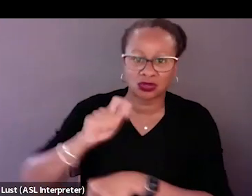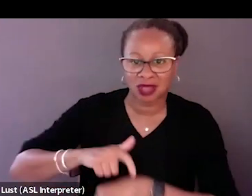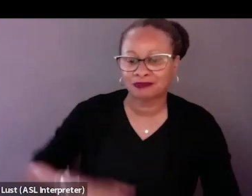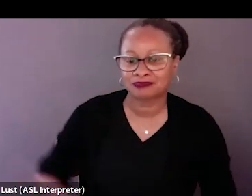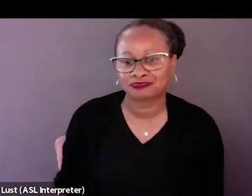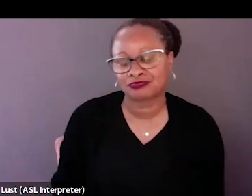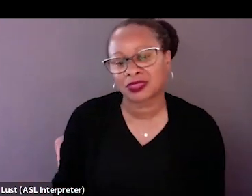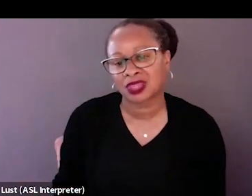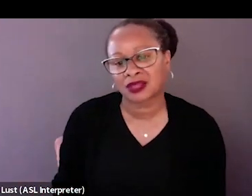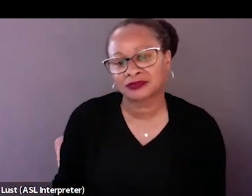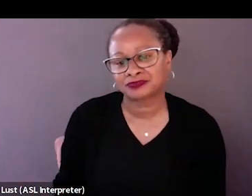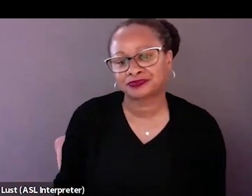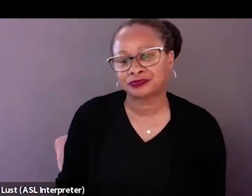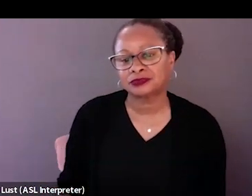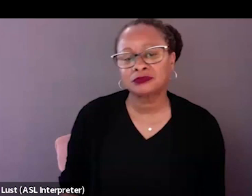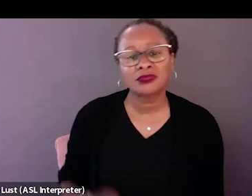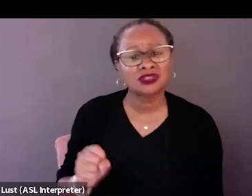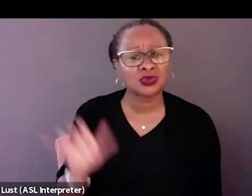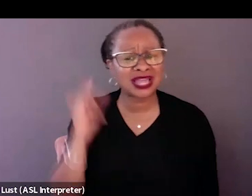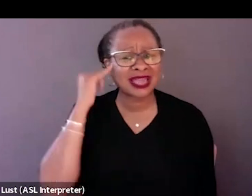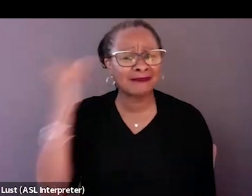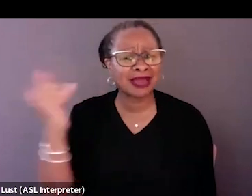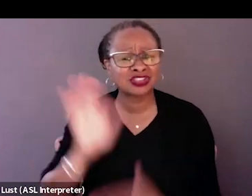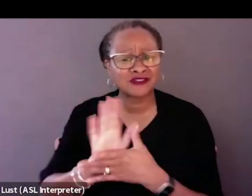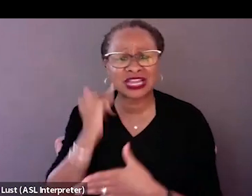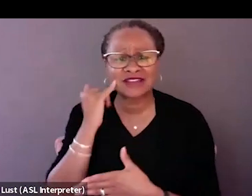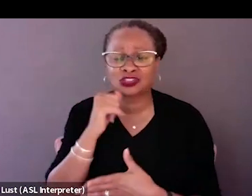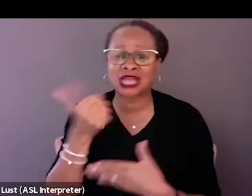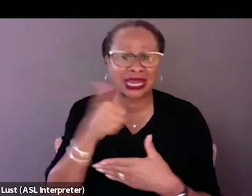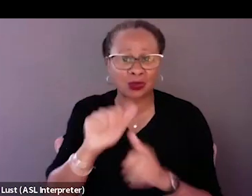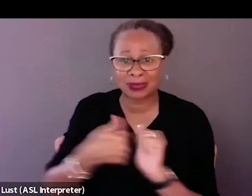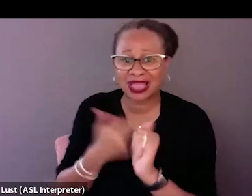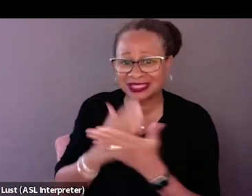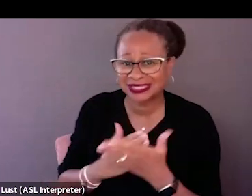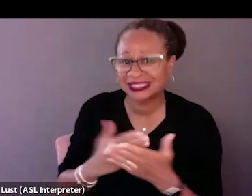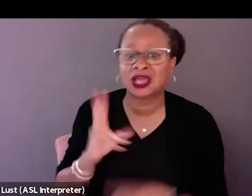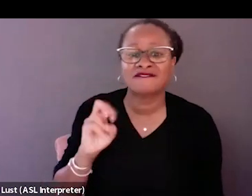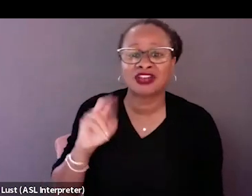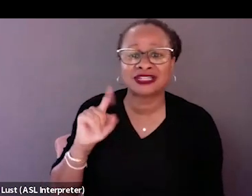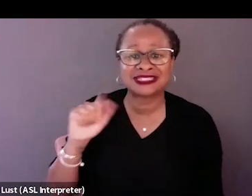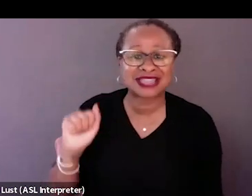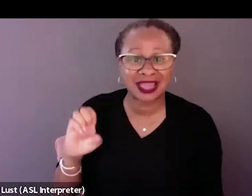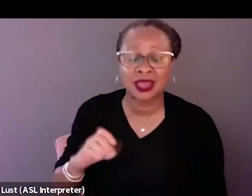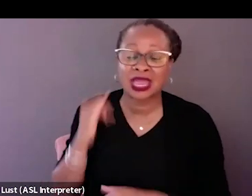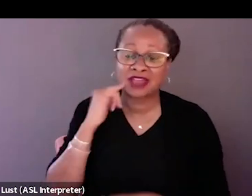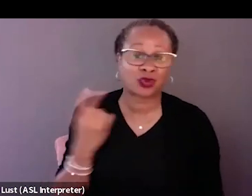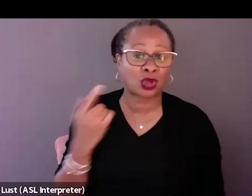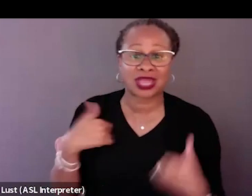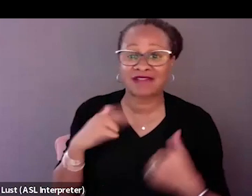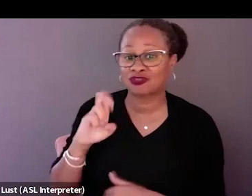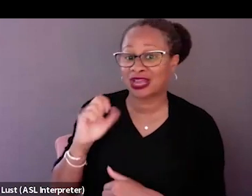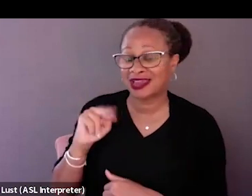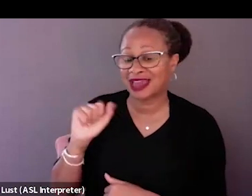Yeah, I mean, it's like, imagine this film if there weren't any behind the scenes verite. If we just had the reenactments,